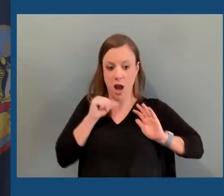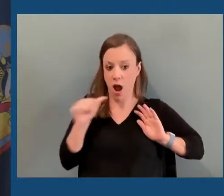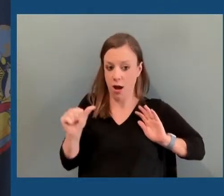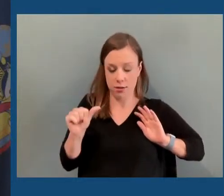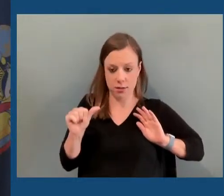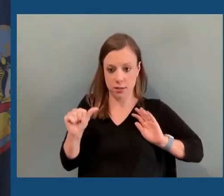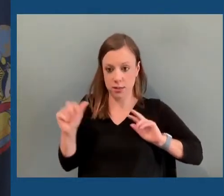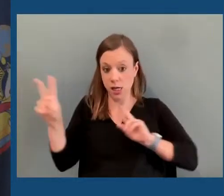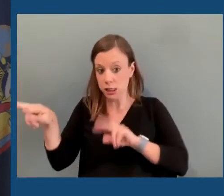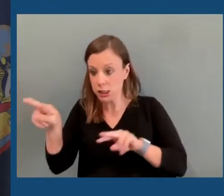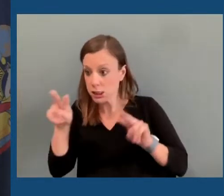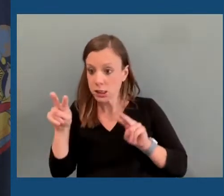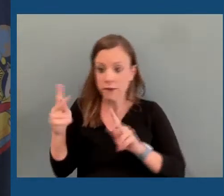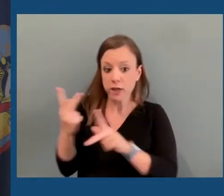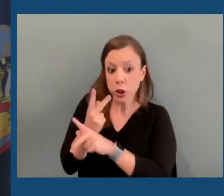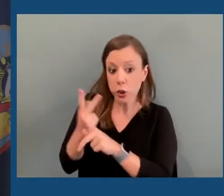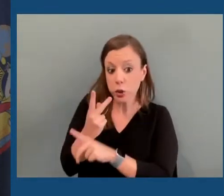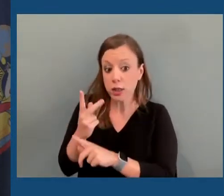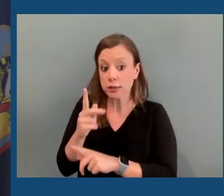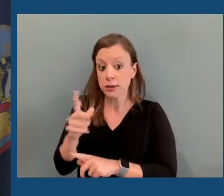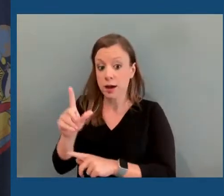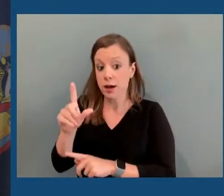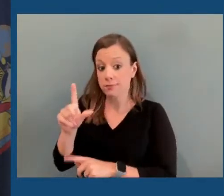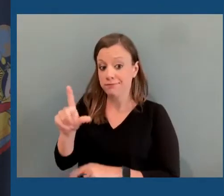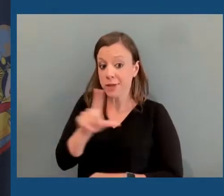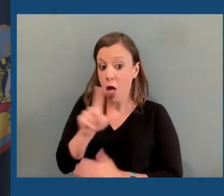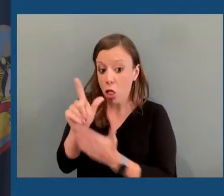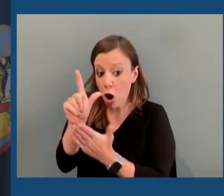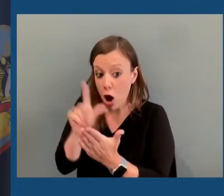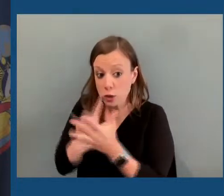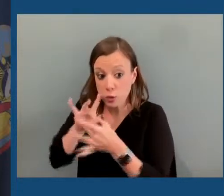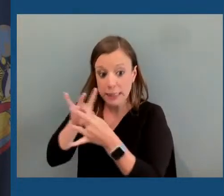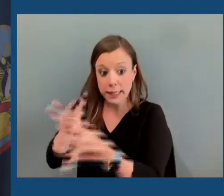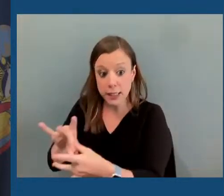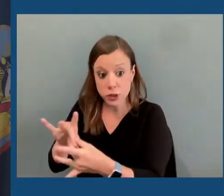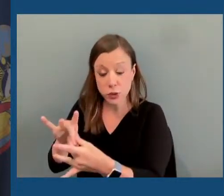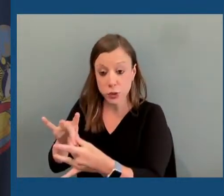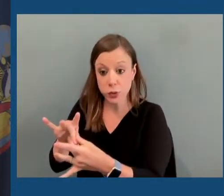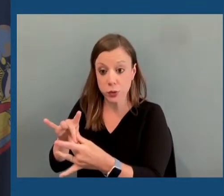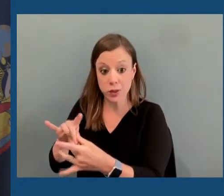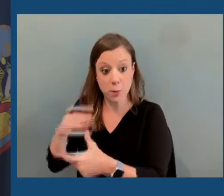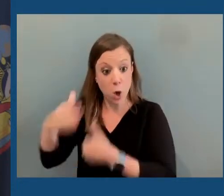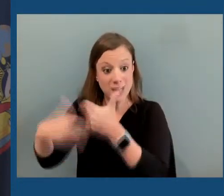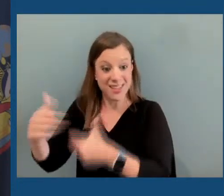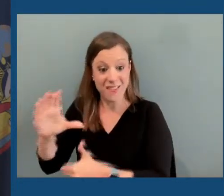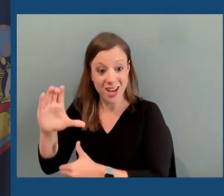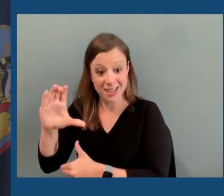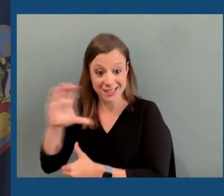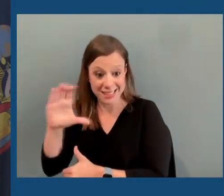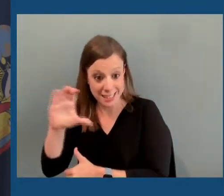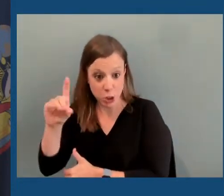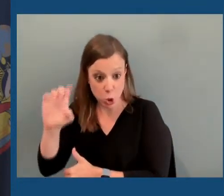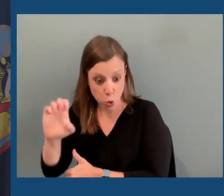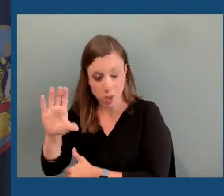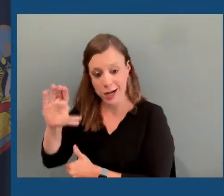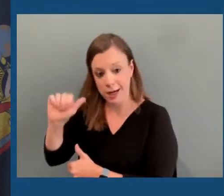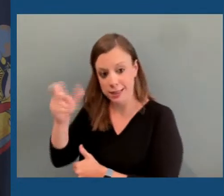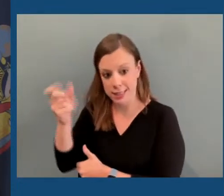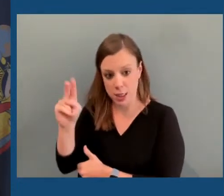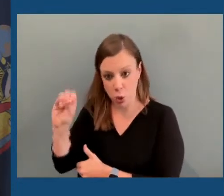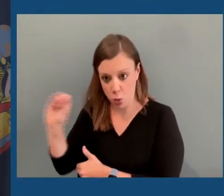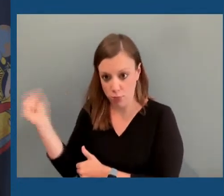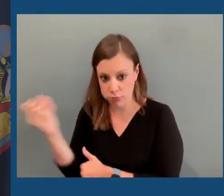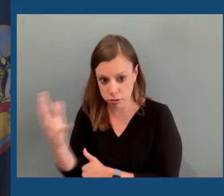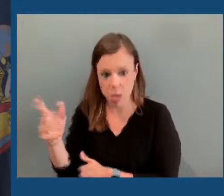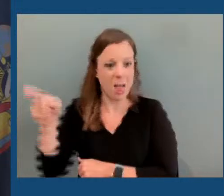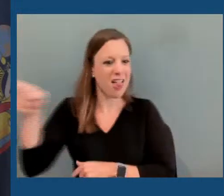on legislation to speed up the process or slow down the process. The process, as envisioned by the law, needs to play out.